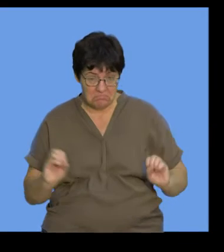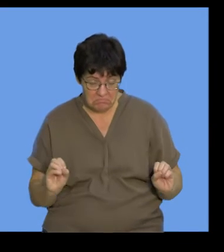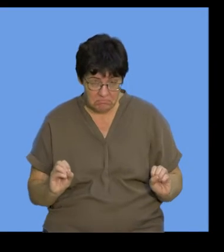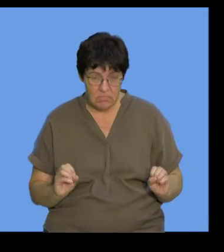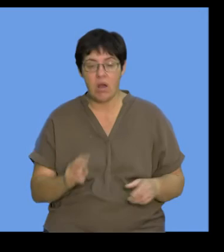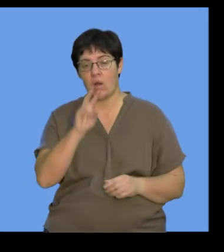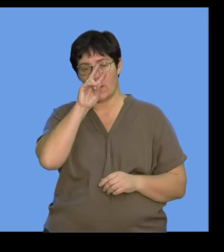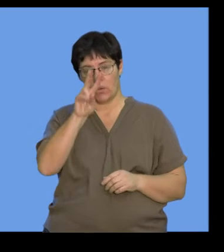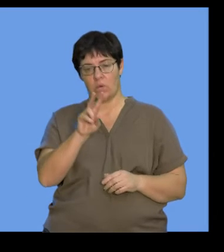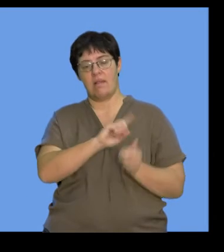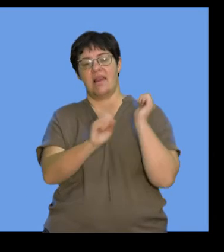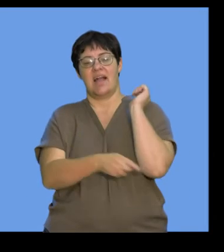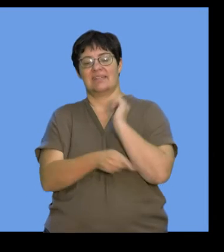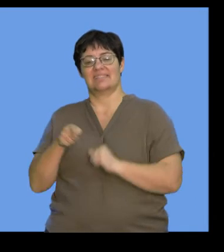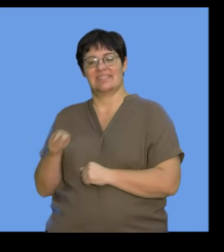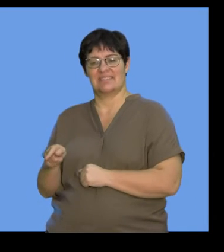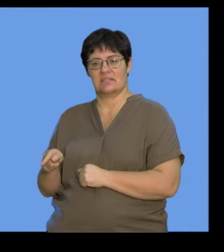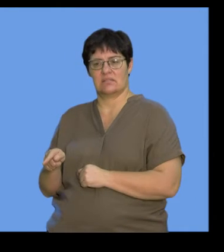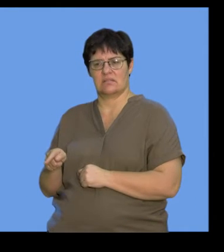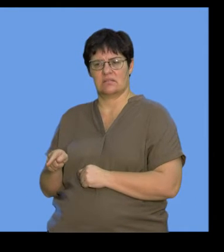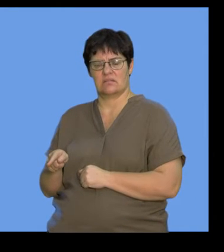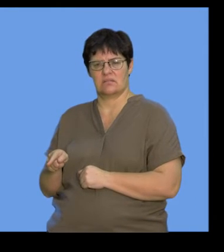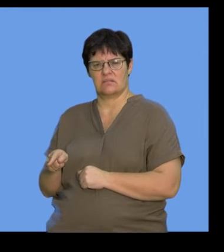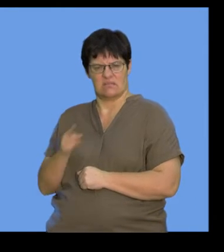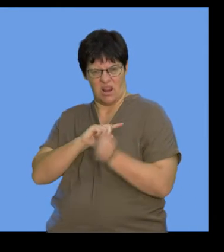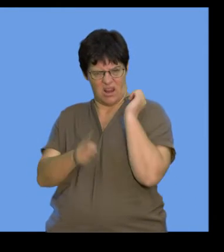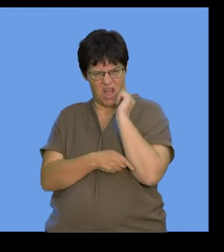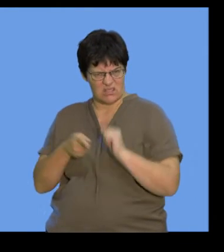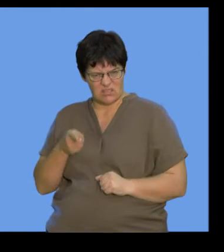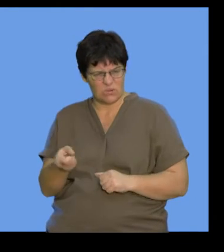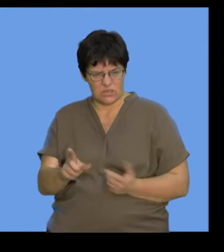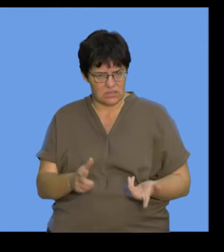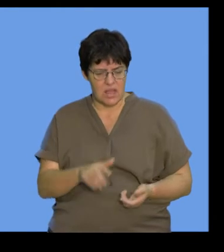at the last sign. What do I mean by last